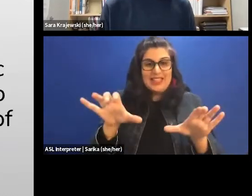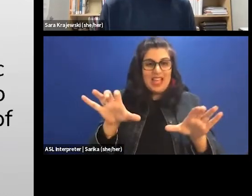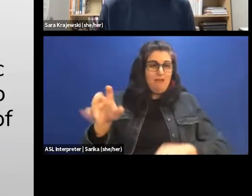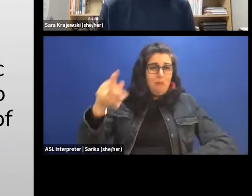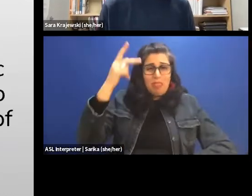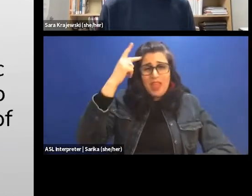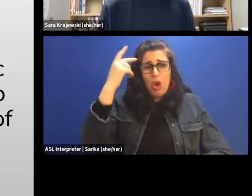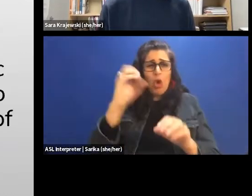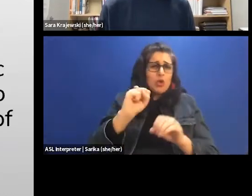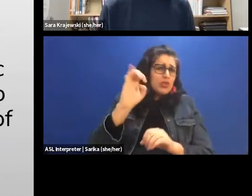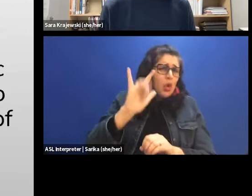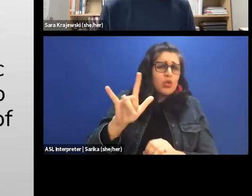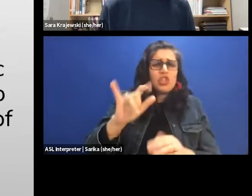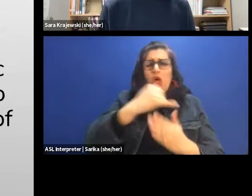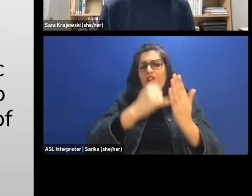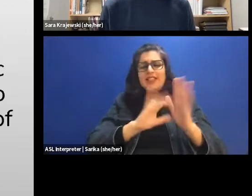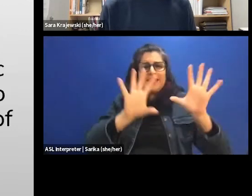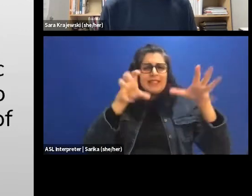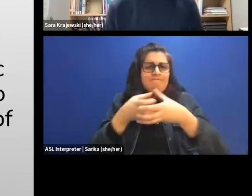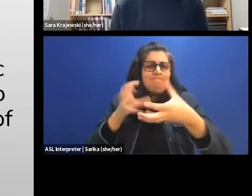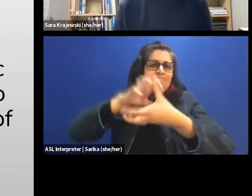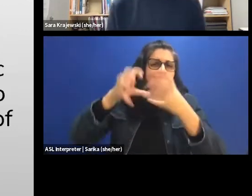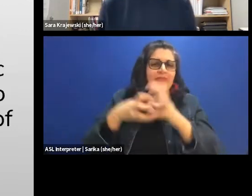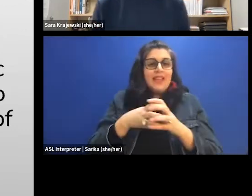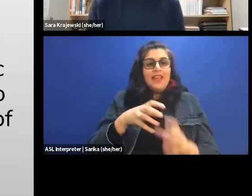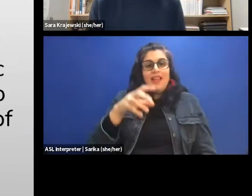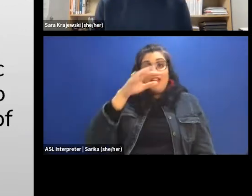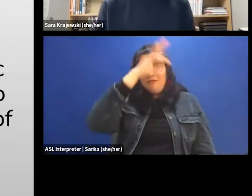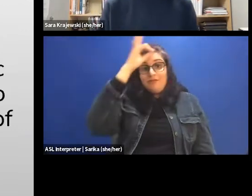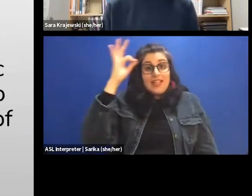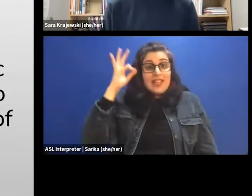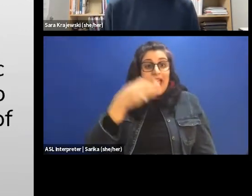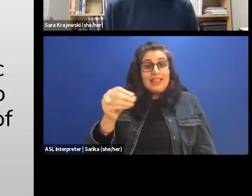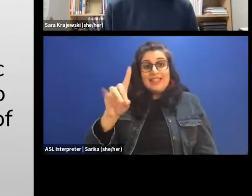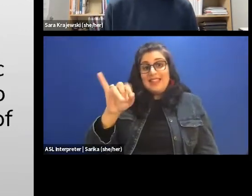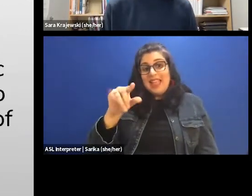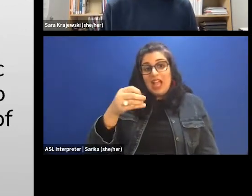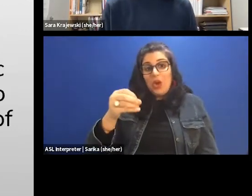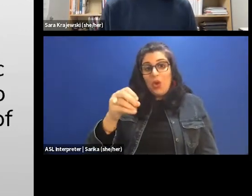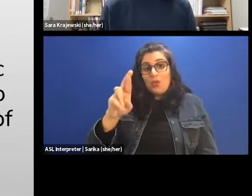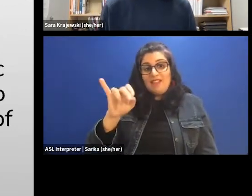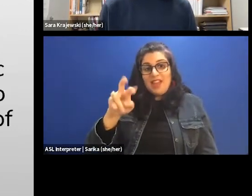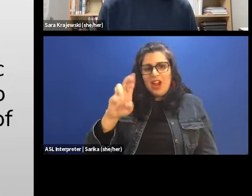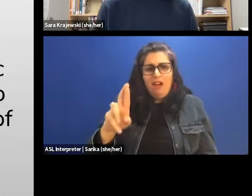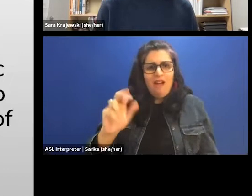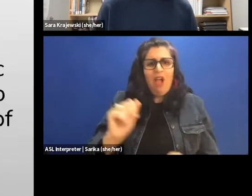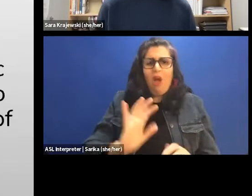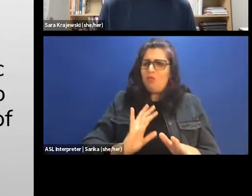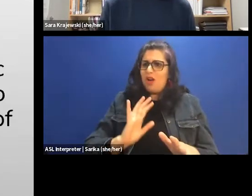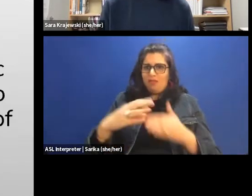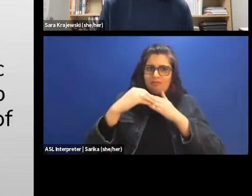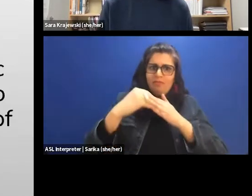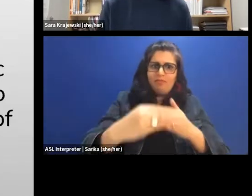circles. Frida Kahlo and Diego Rivera were at the forefront of the Mexican modernist movement and nurtured circles